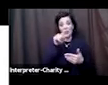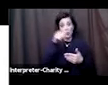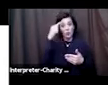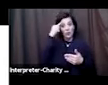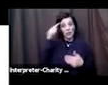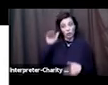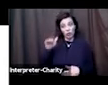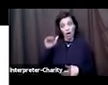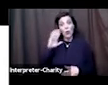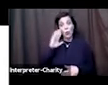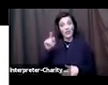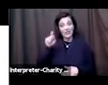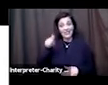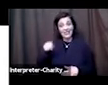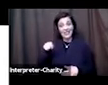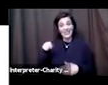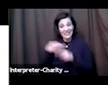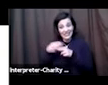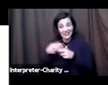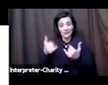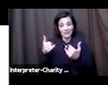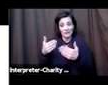it within the next 6 months.